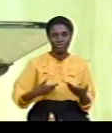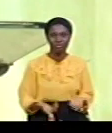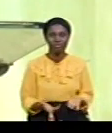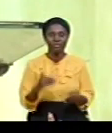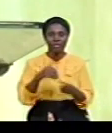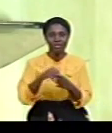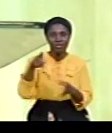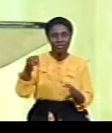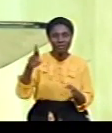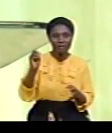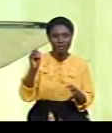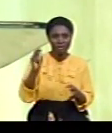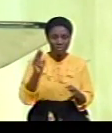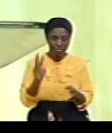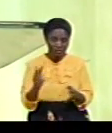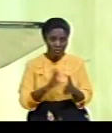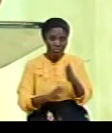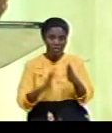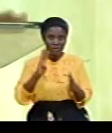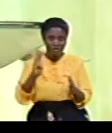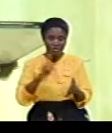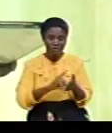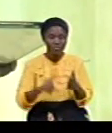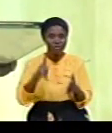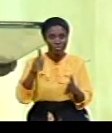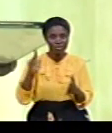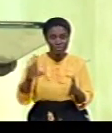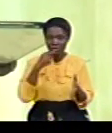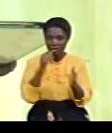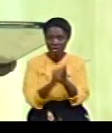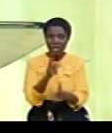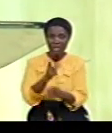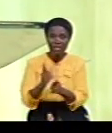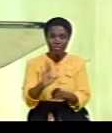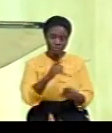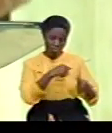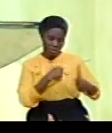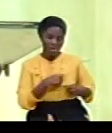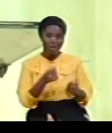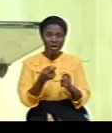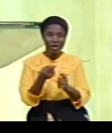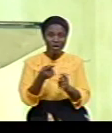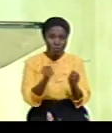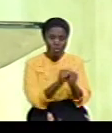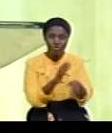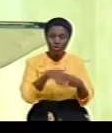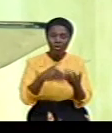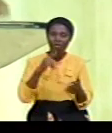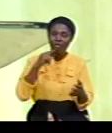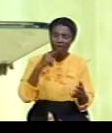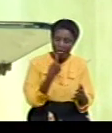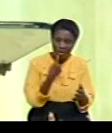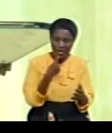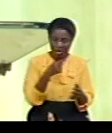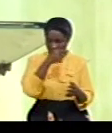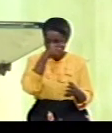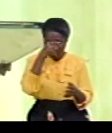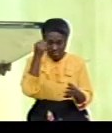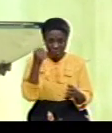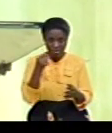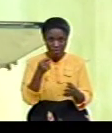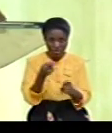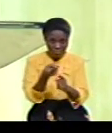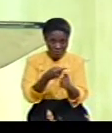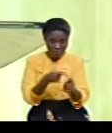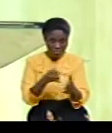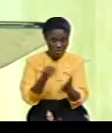verse 23, says, keep thy heart with all diligence, for out of it are the issues of life. For out of it, that